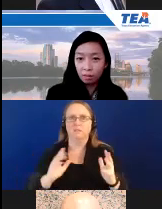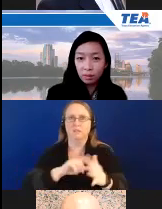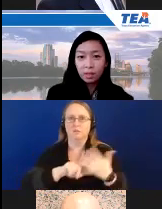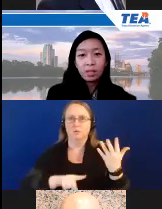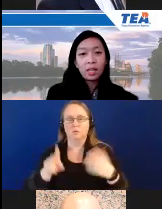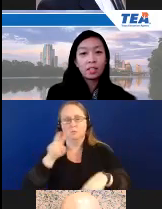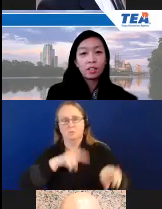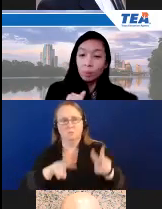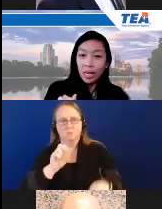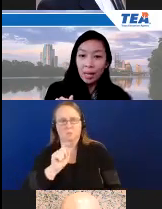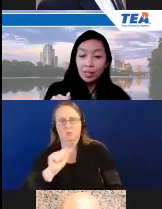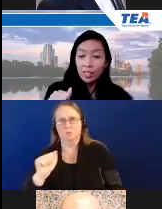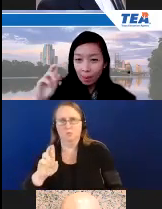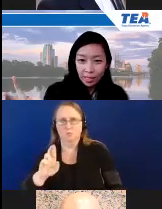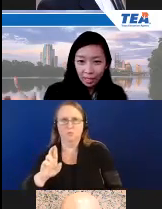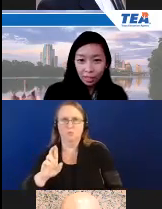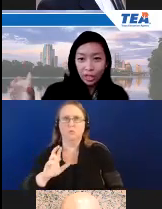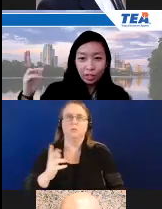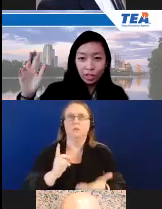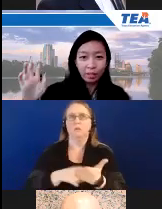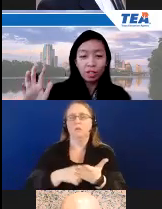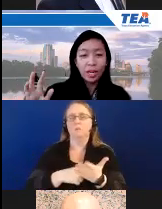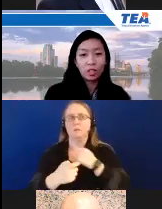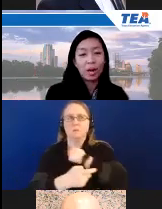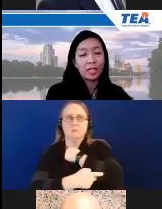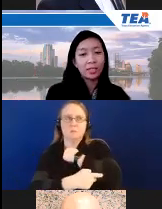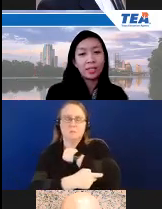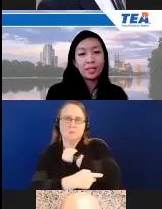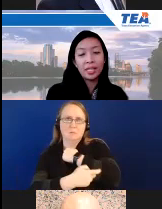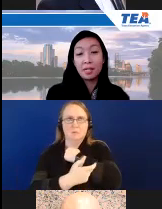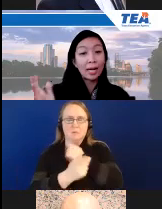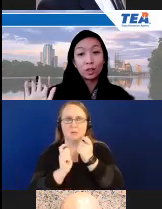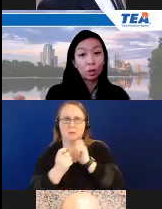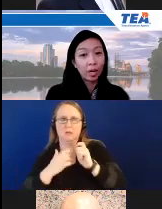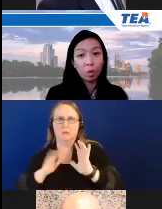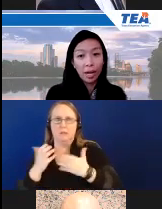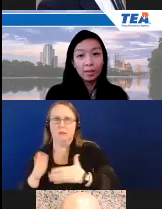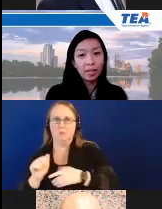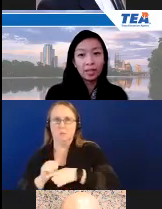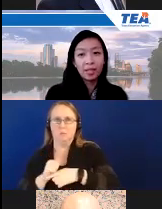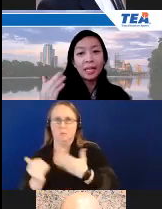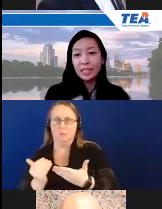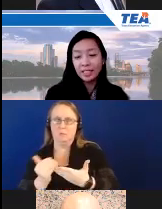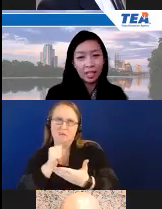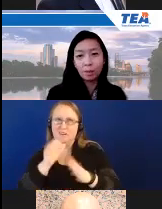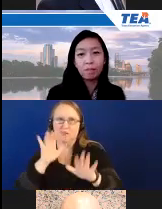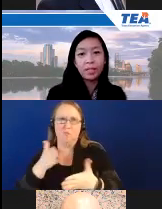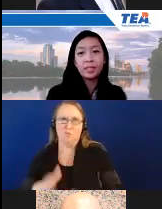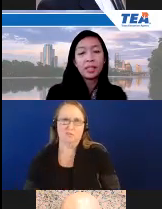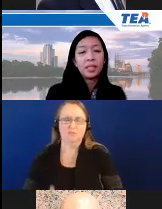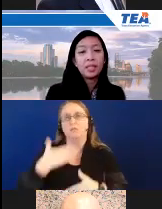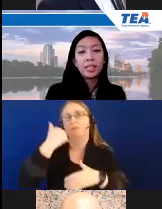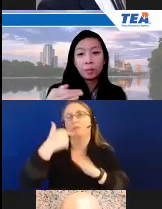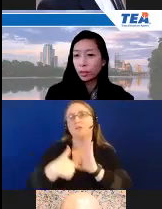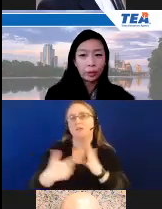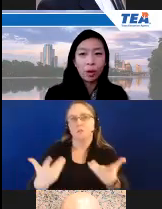at STAAR and they're sometimes tempted to change some of their classroom practices in not so great ways. And the best example of